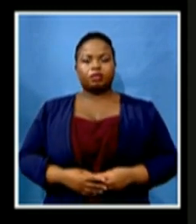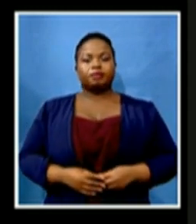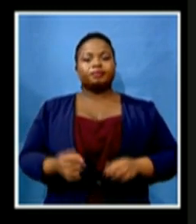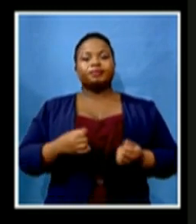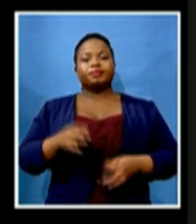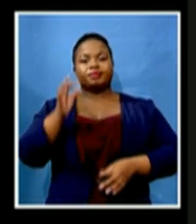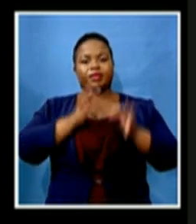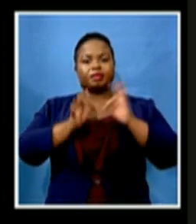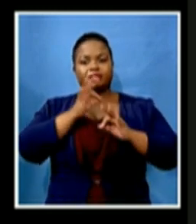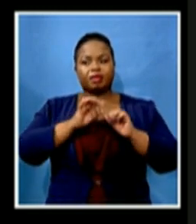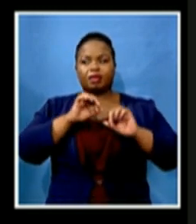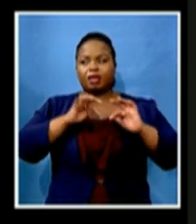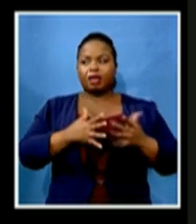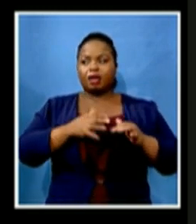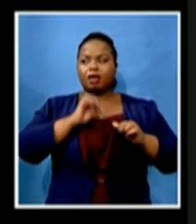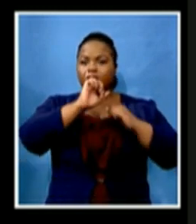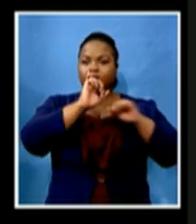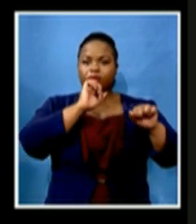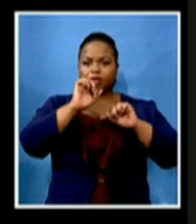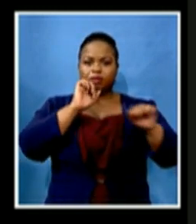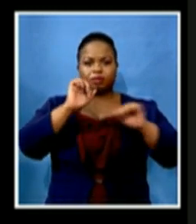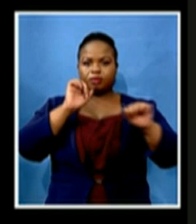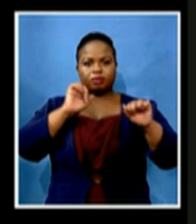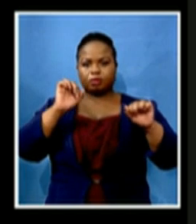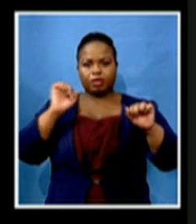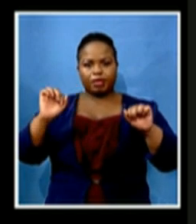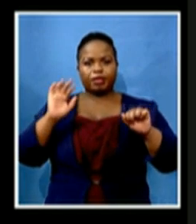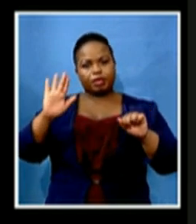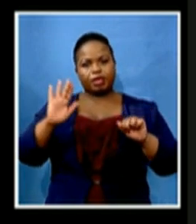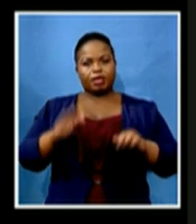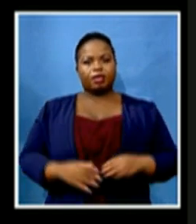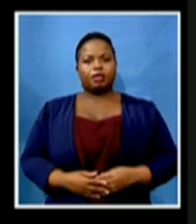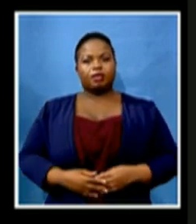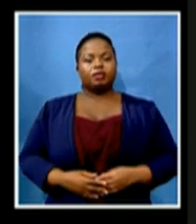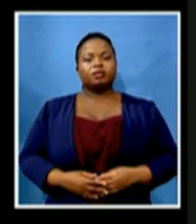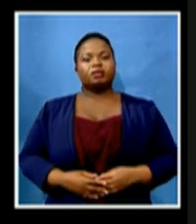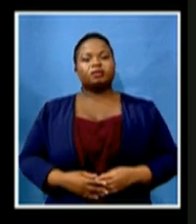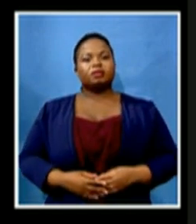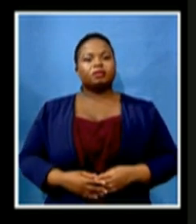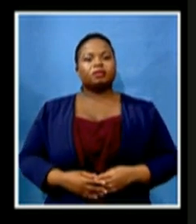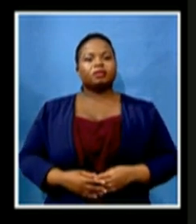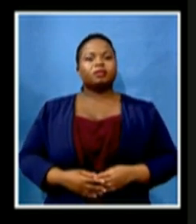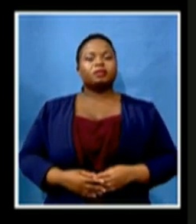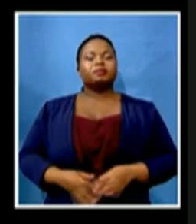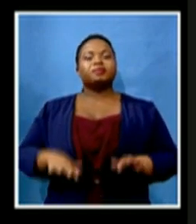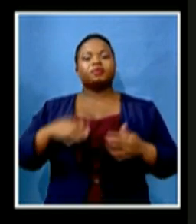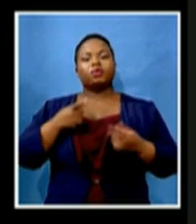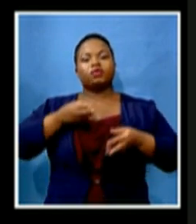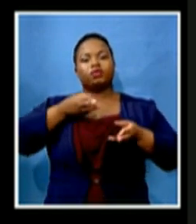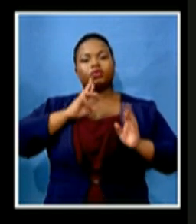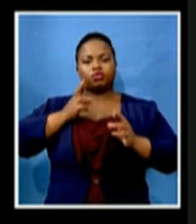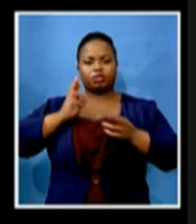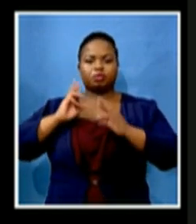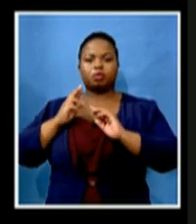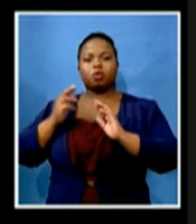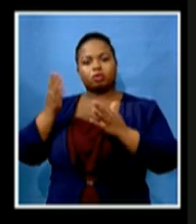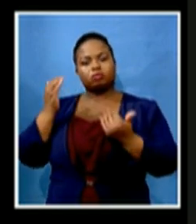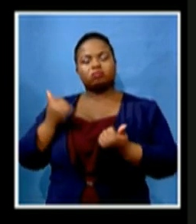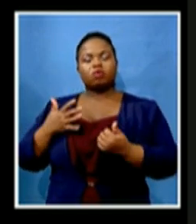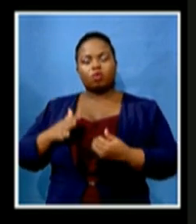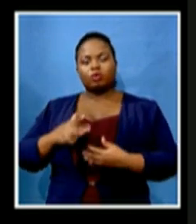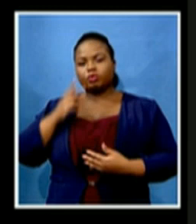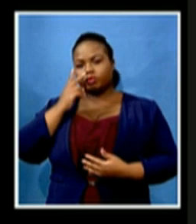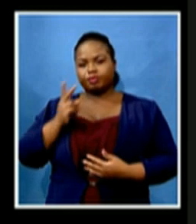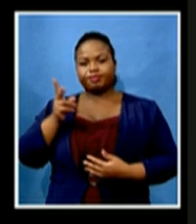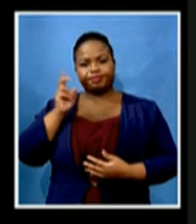Health Minister sort of responds. I'd like to know, as Eugene pointed out,